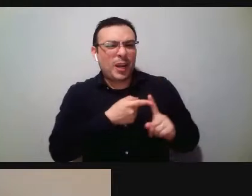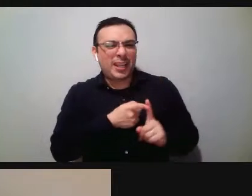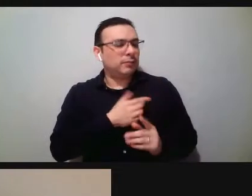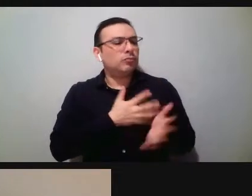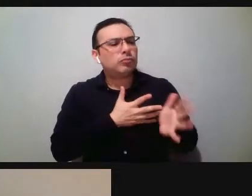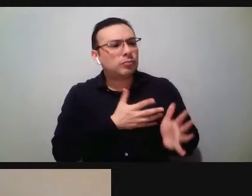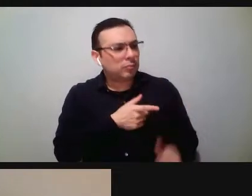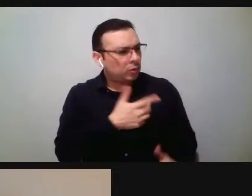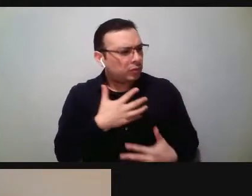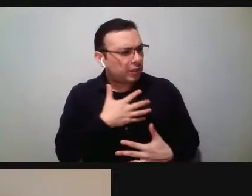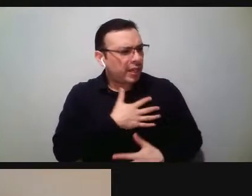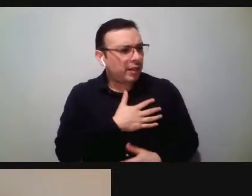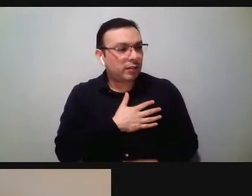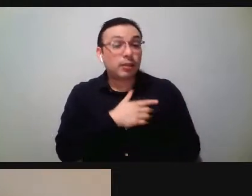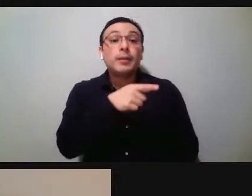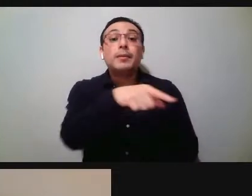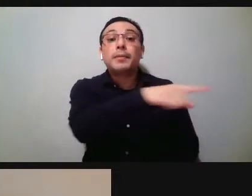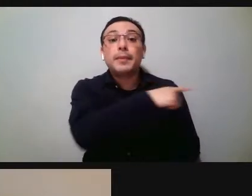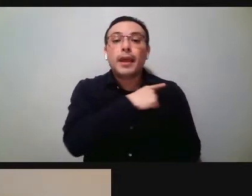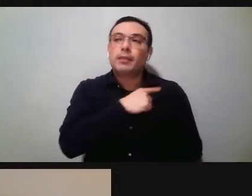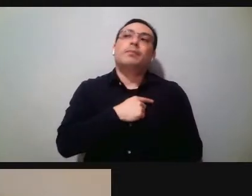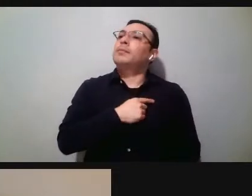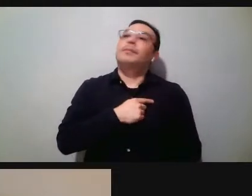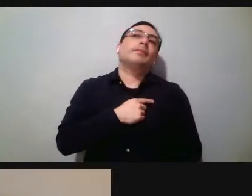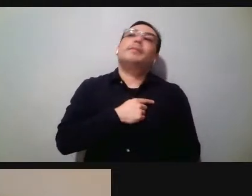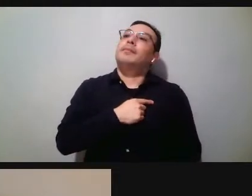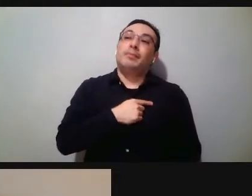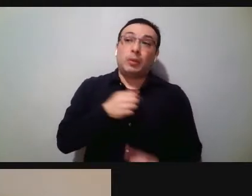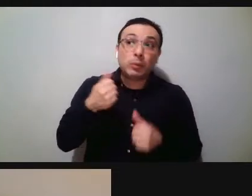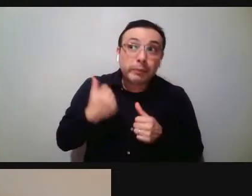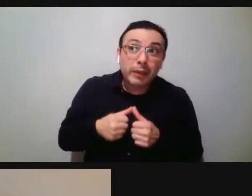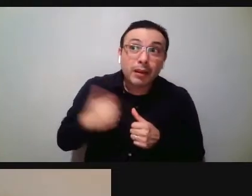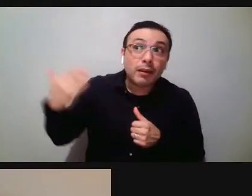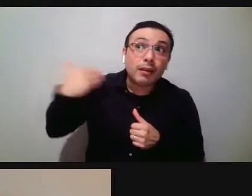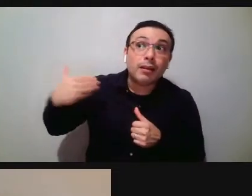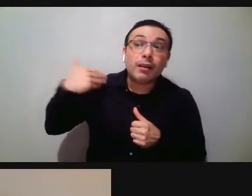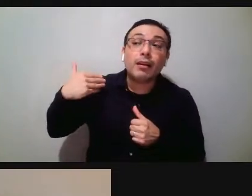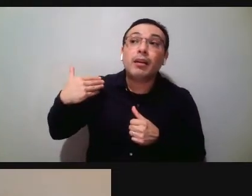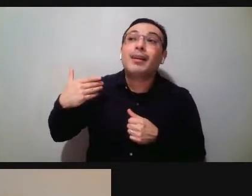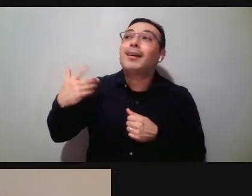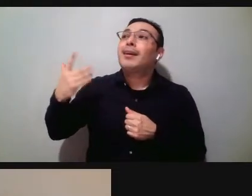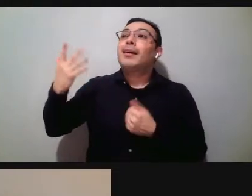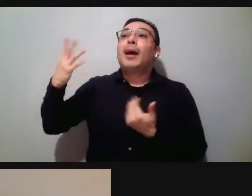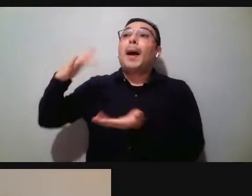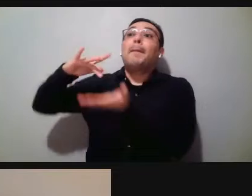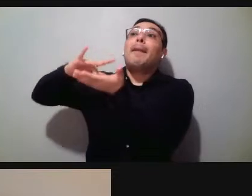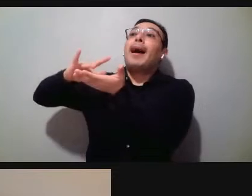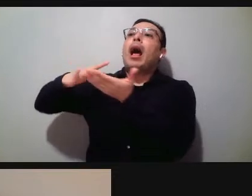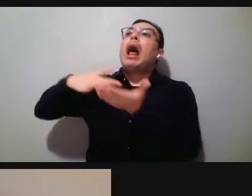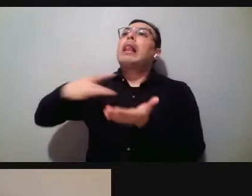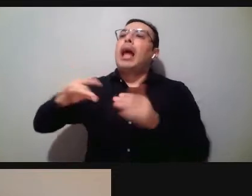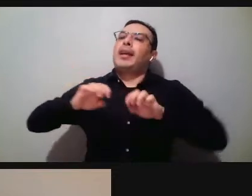is just kind of the history of experimentation on Black and brown bodies and not wanting this to be something where they were being